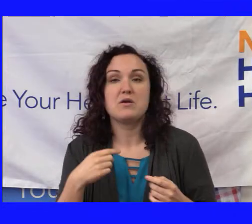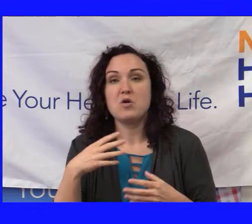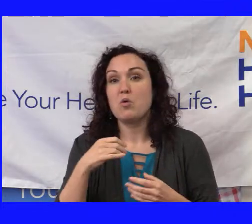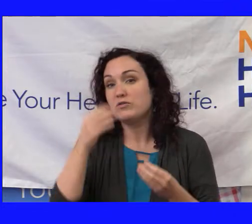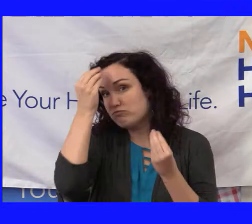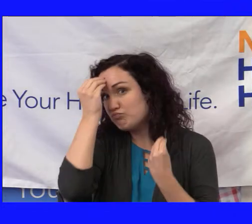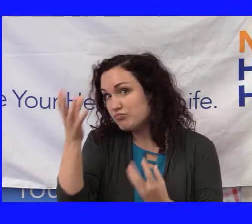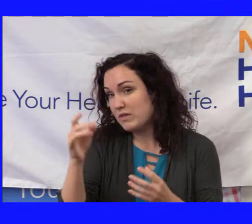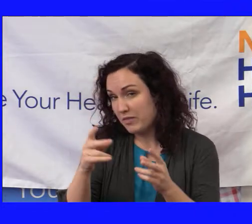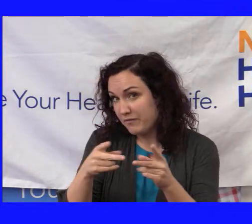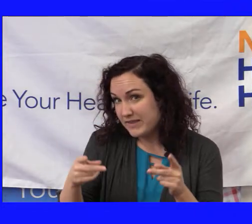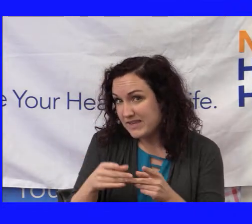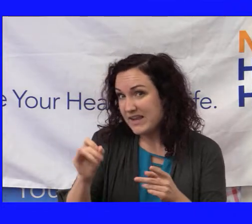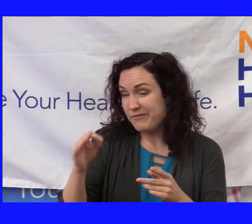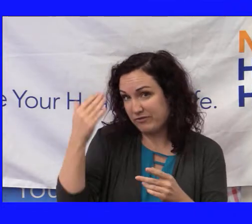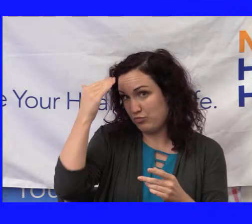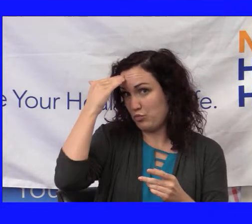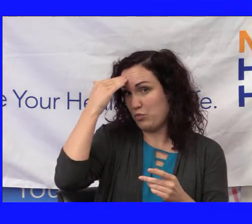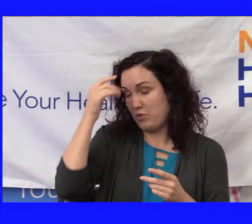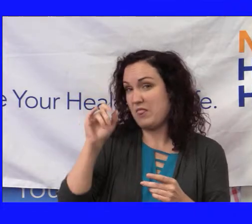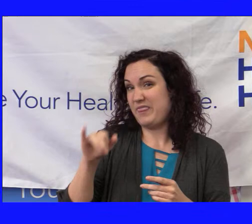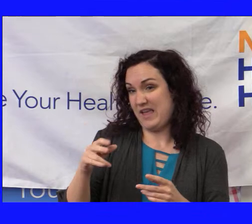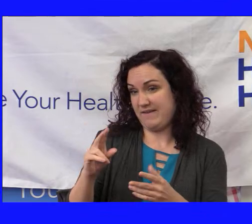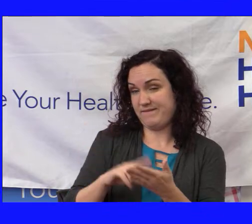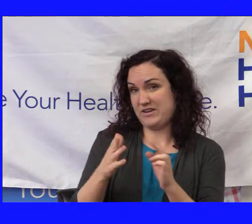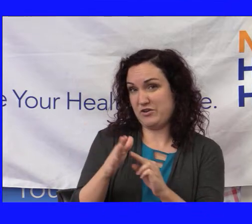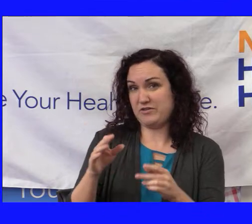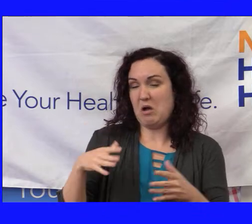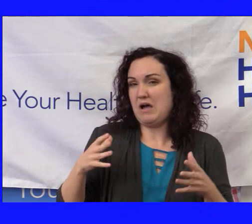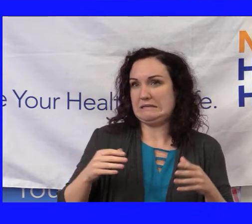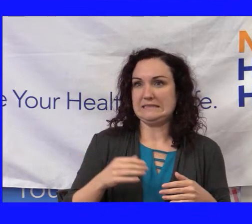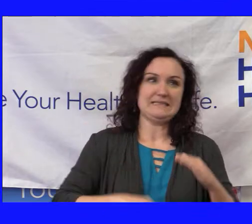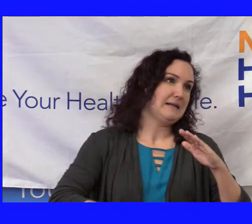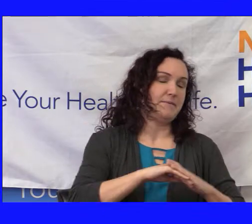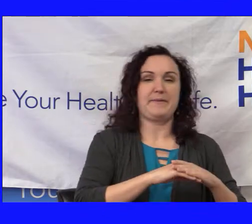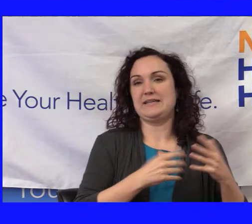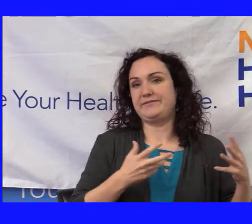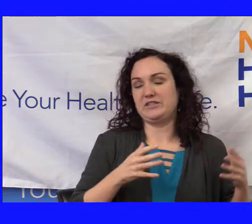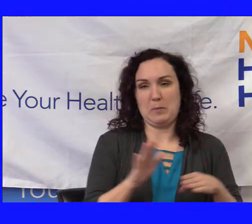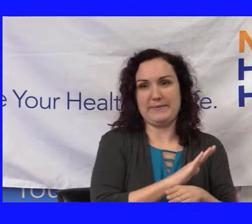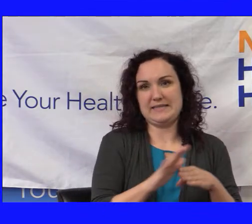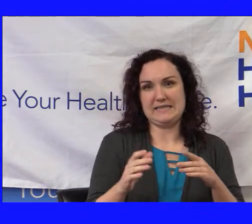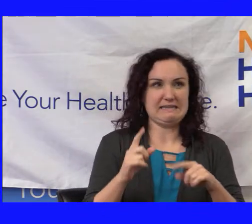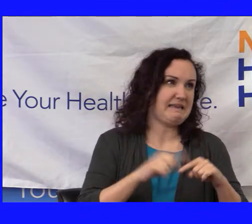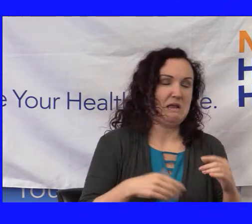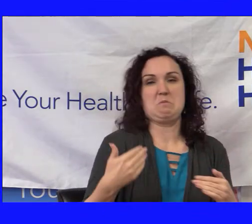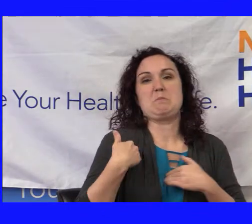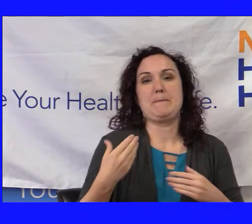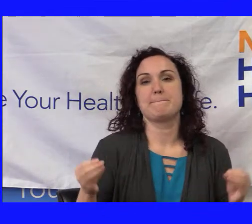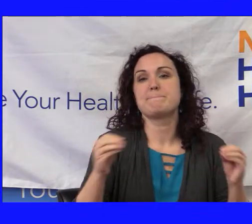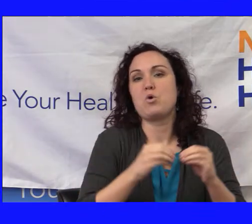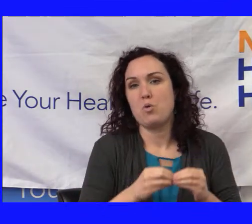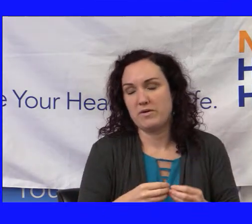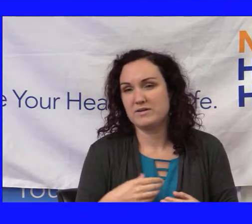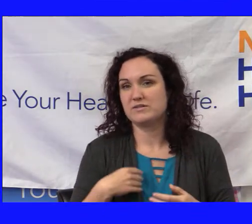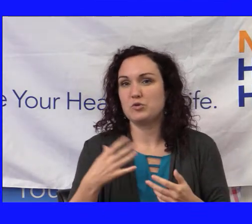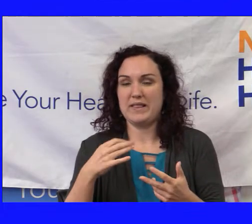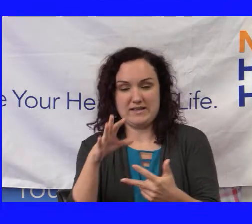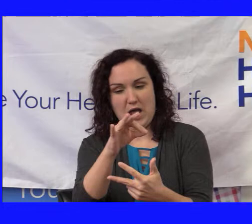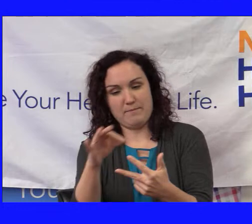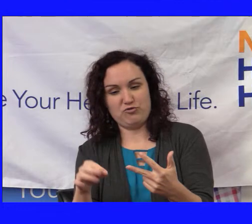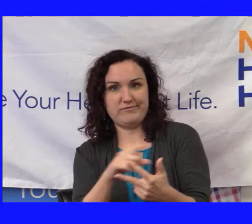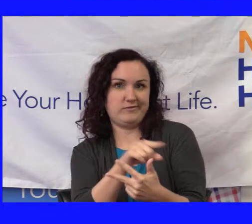the facility if we're already aware that that vendor's tapped out or busy on other projects. So we'd like to